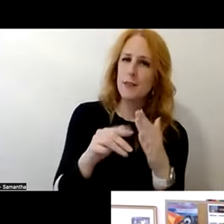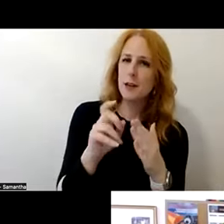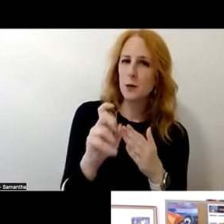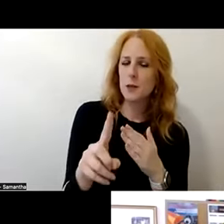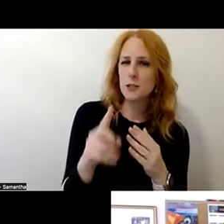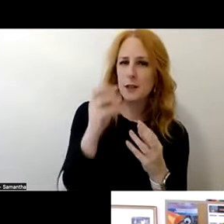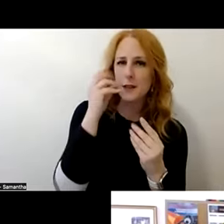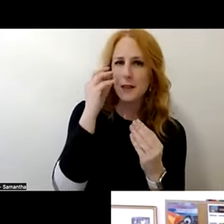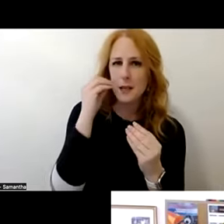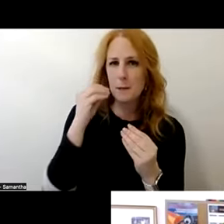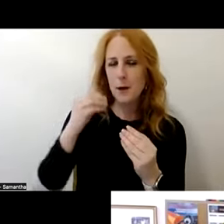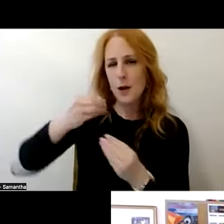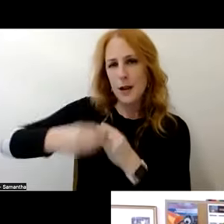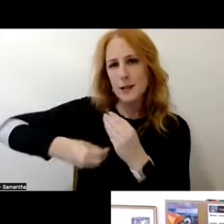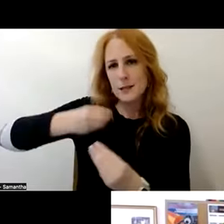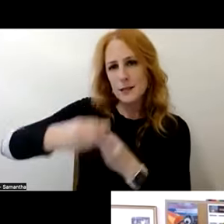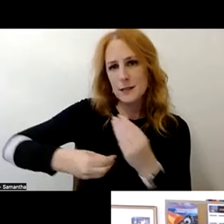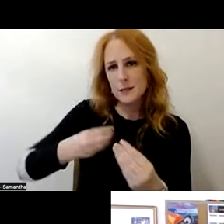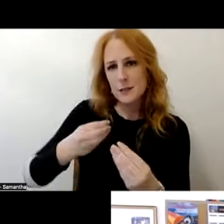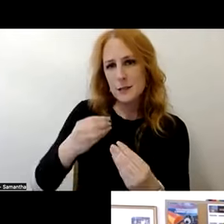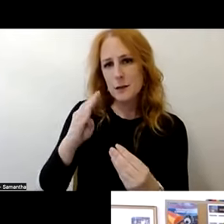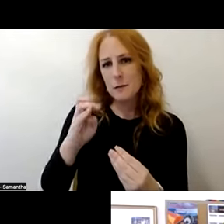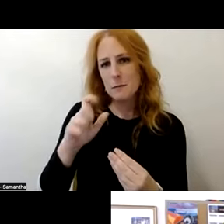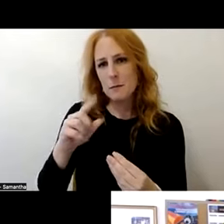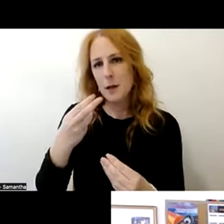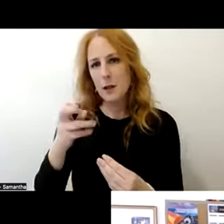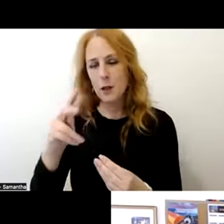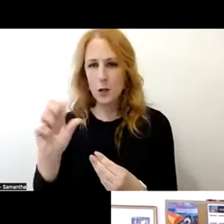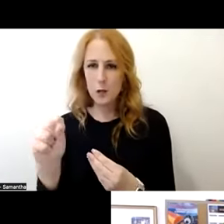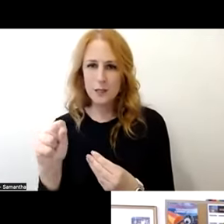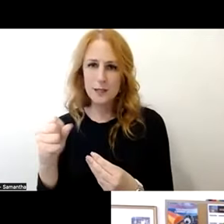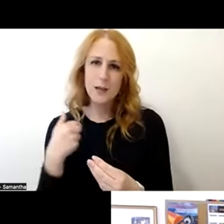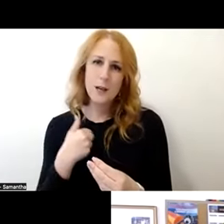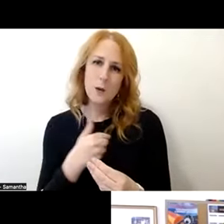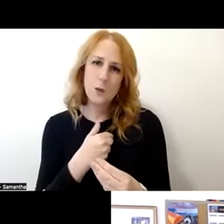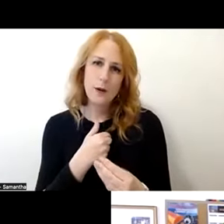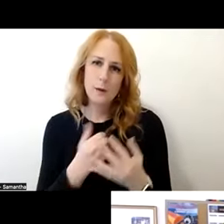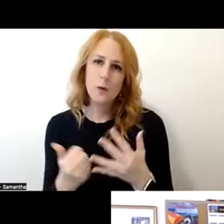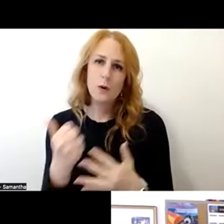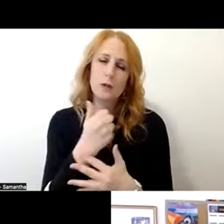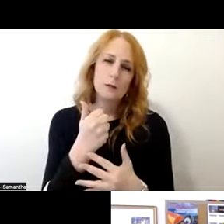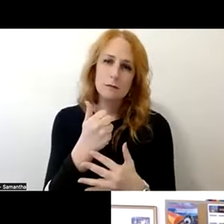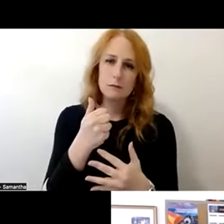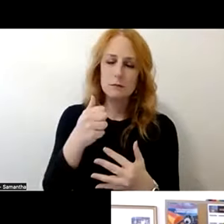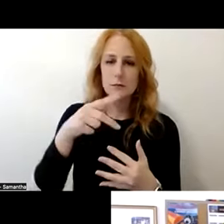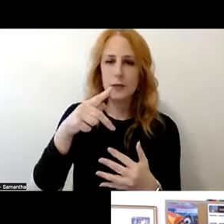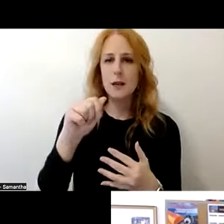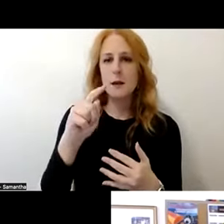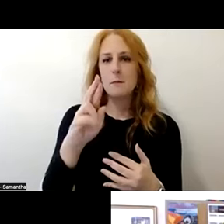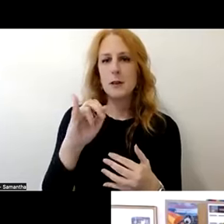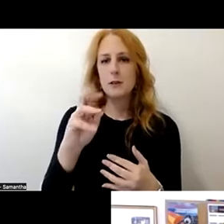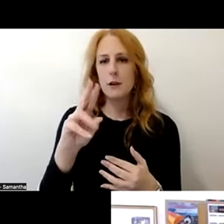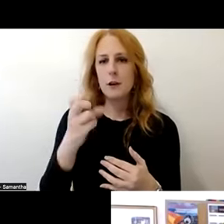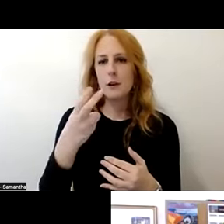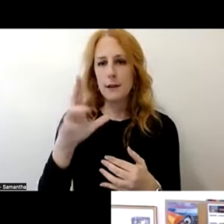Bell Hooks and her assessment of our society as an imperialist, white supremacist, capitalist patriarchy. And I remember when I